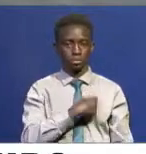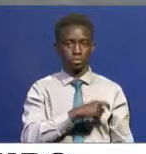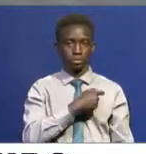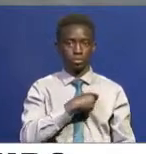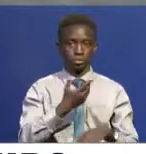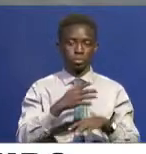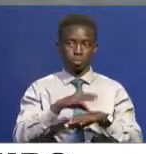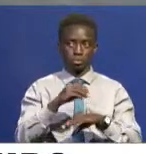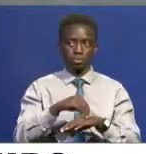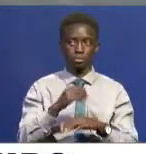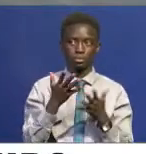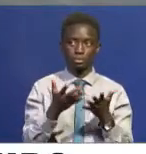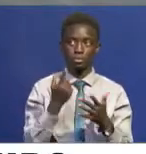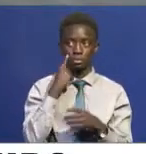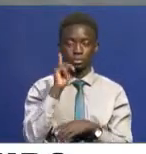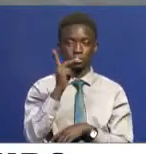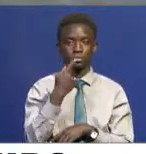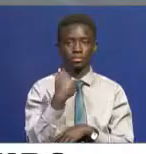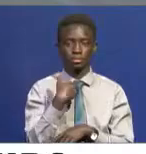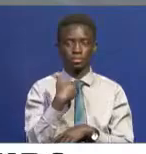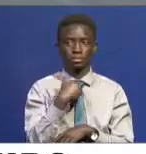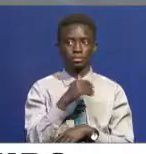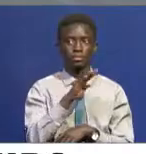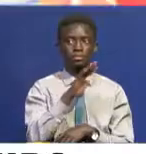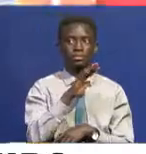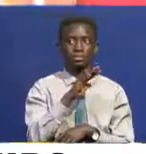and 5 bronze medals.